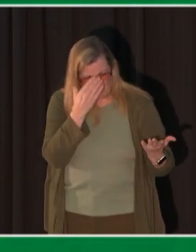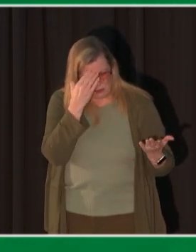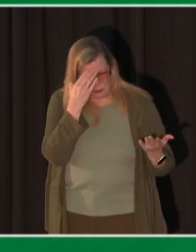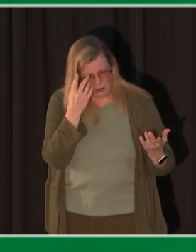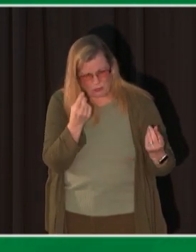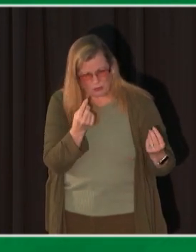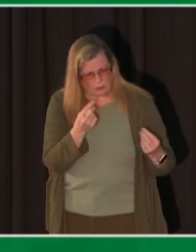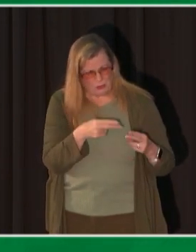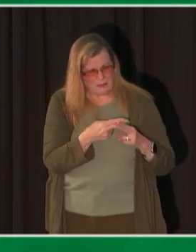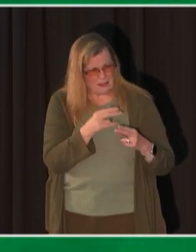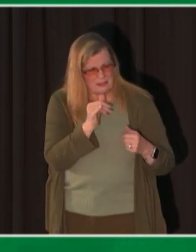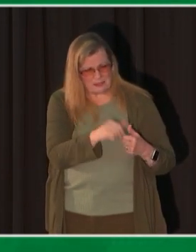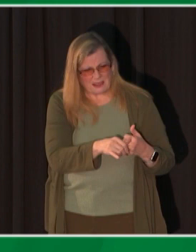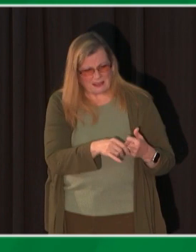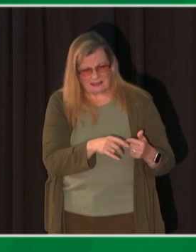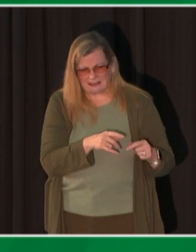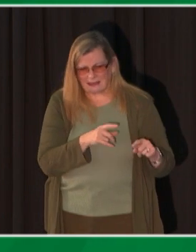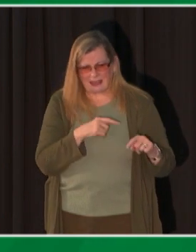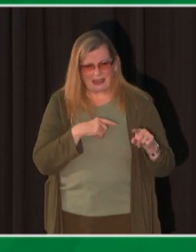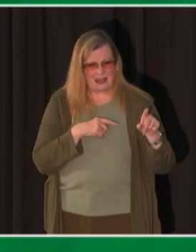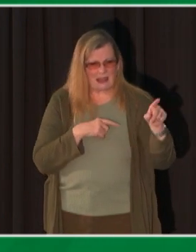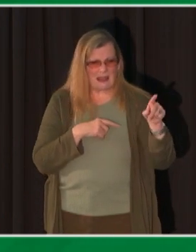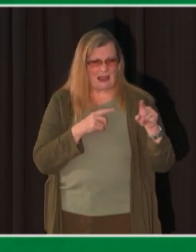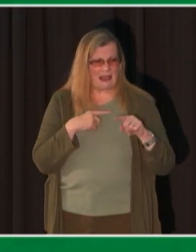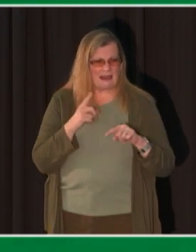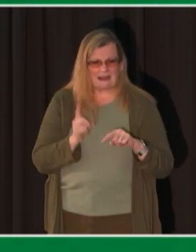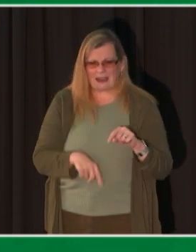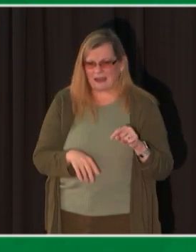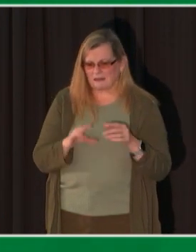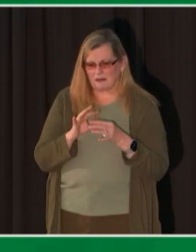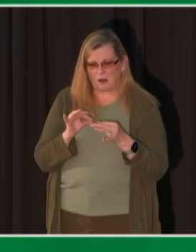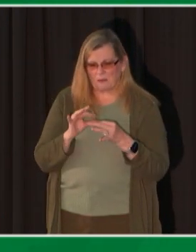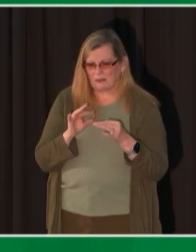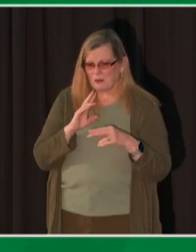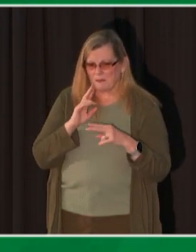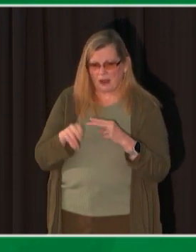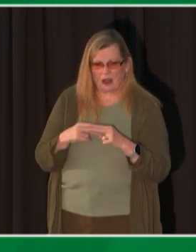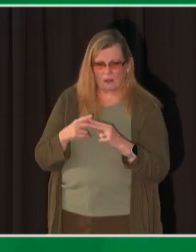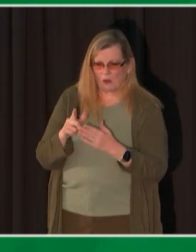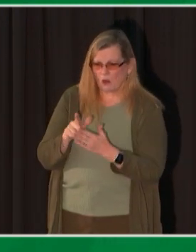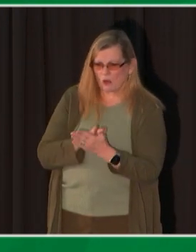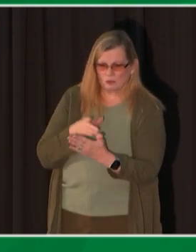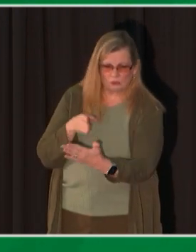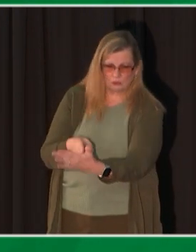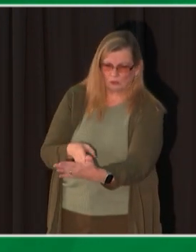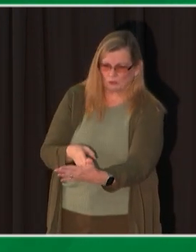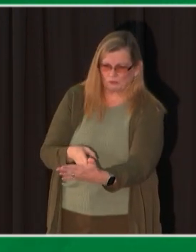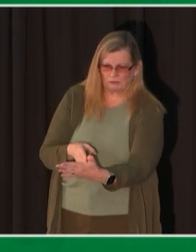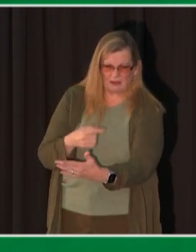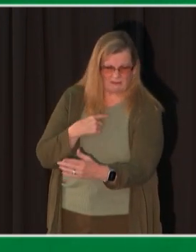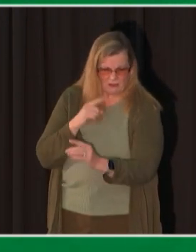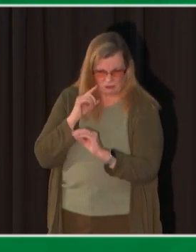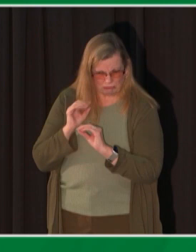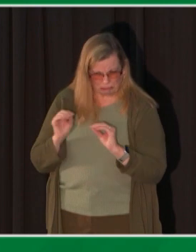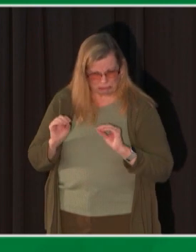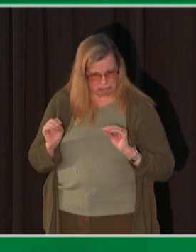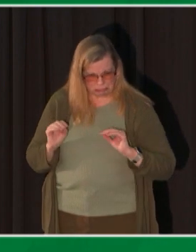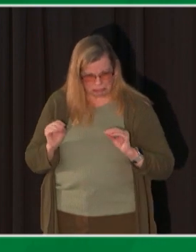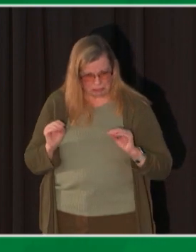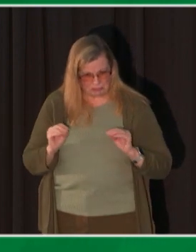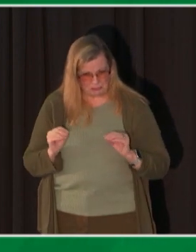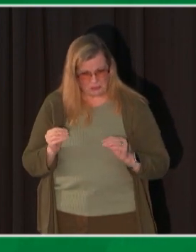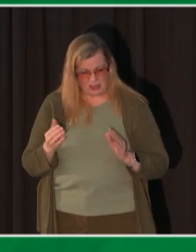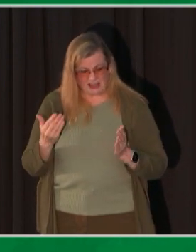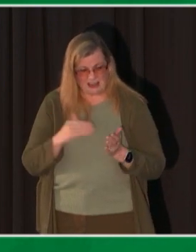can't comment on it. And I will refer to our discussion on Wednesday, where we talked about all of